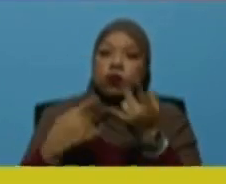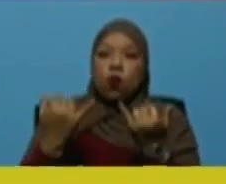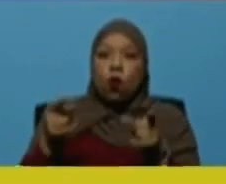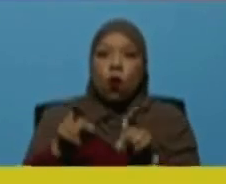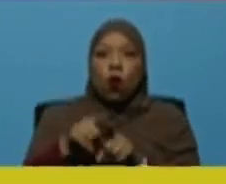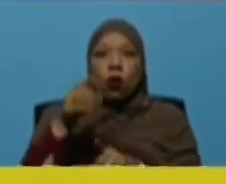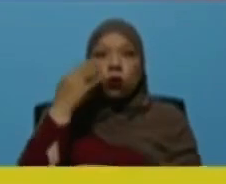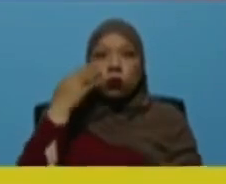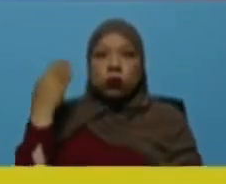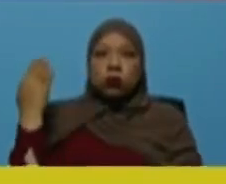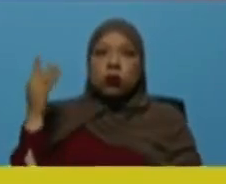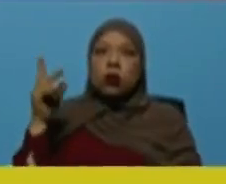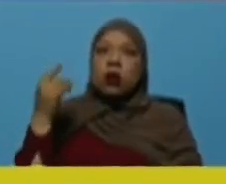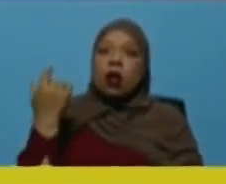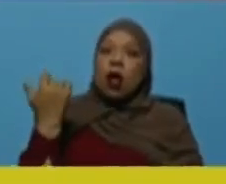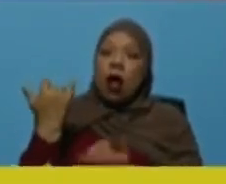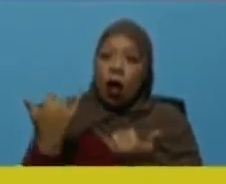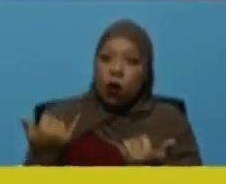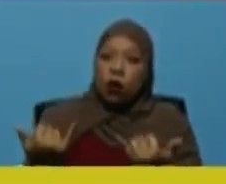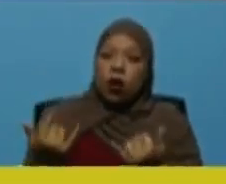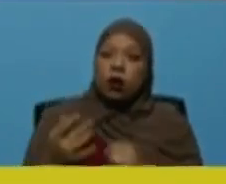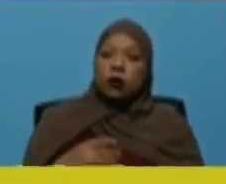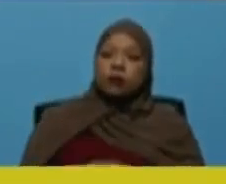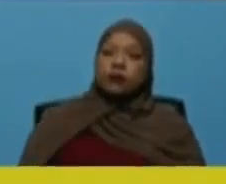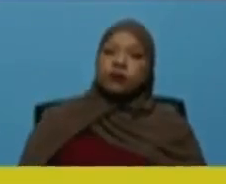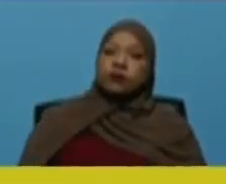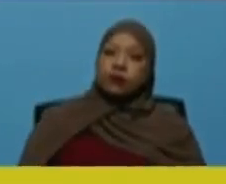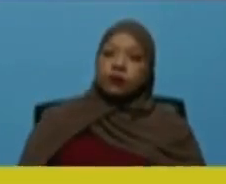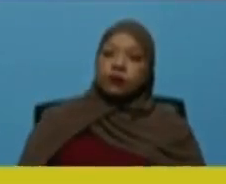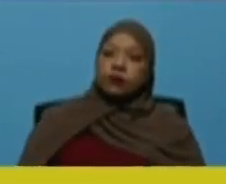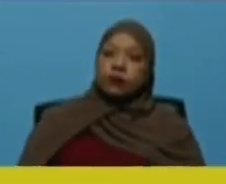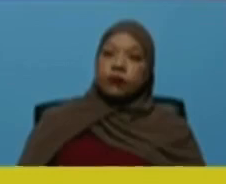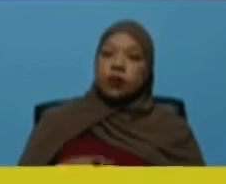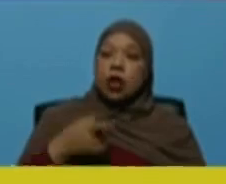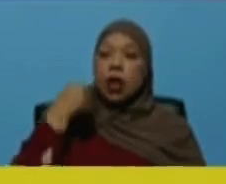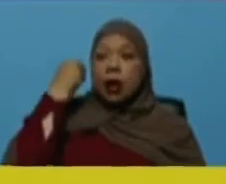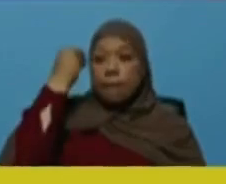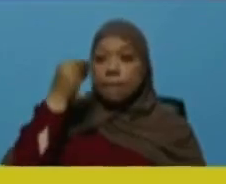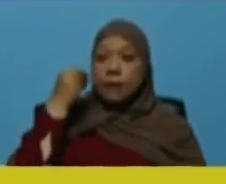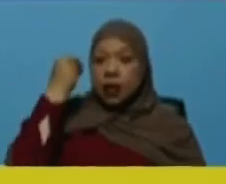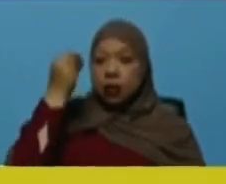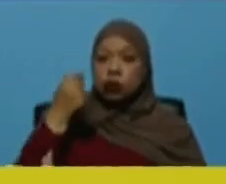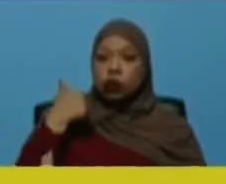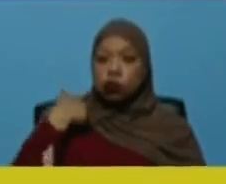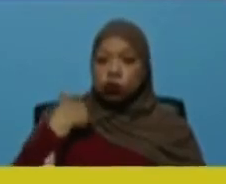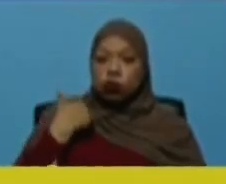And today, more than yesterday, that I'm a man of faith,